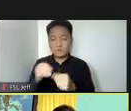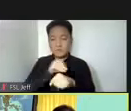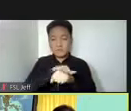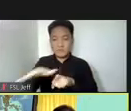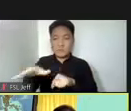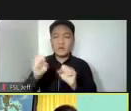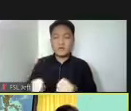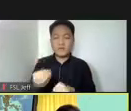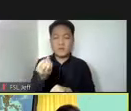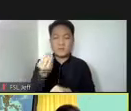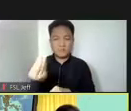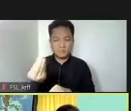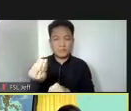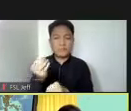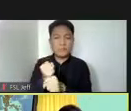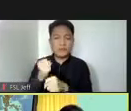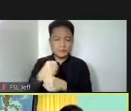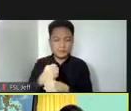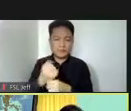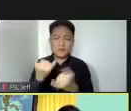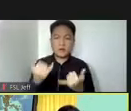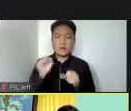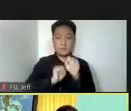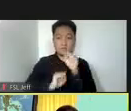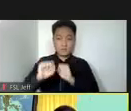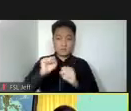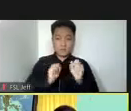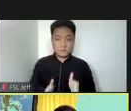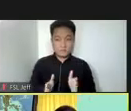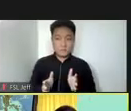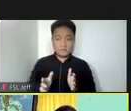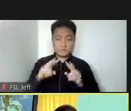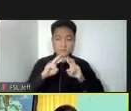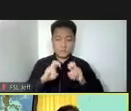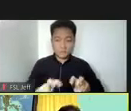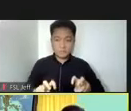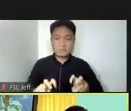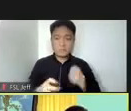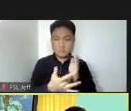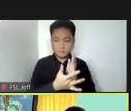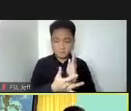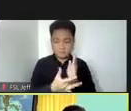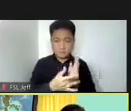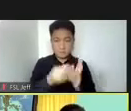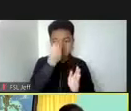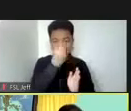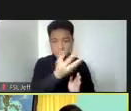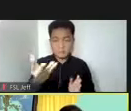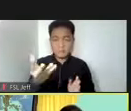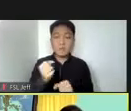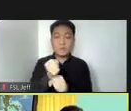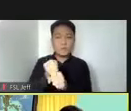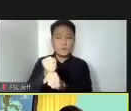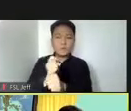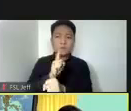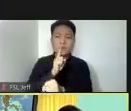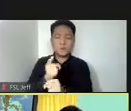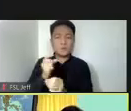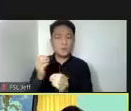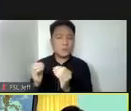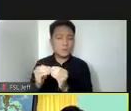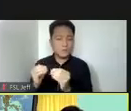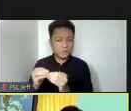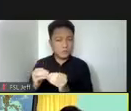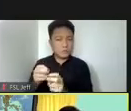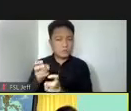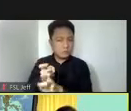coffee is more difficult and expensive to store in the storage banks. Therefore, the